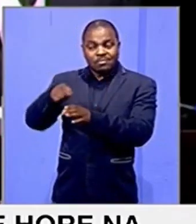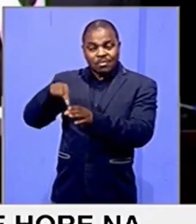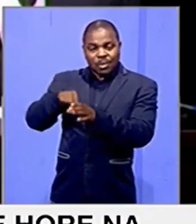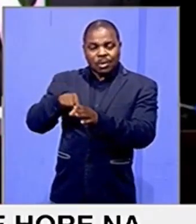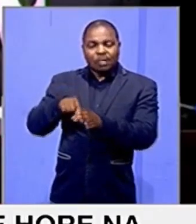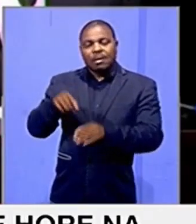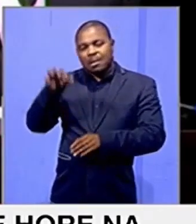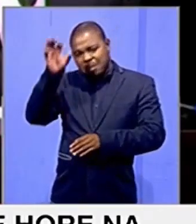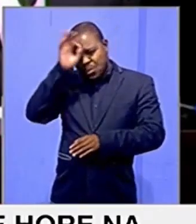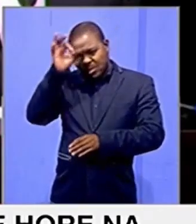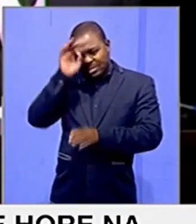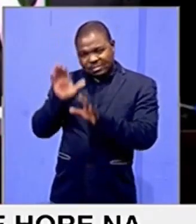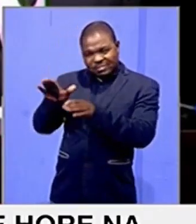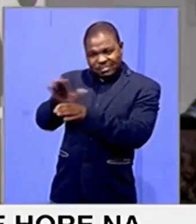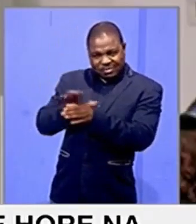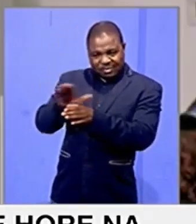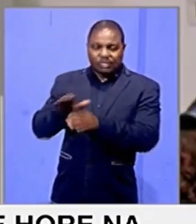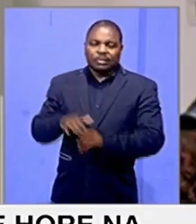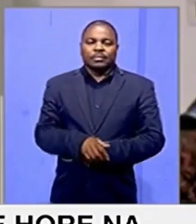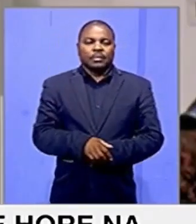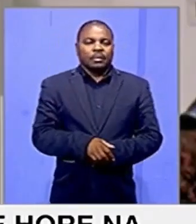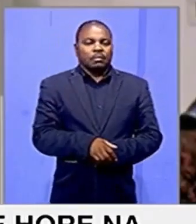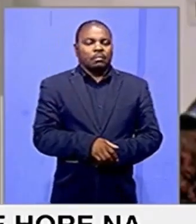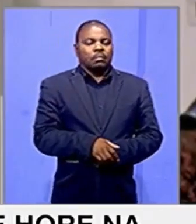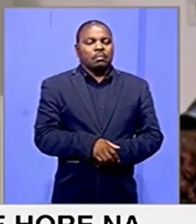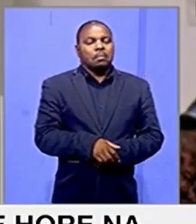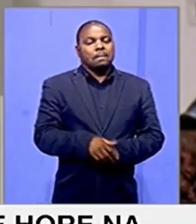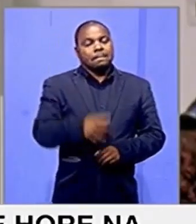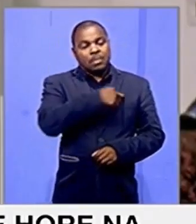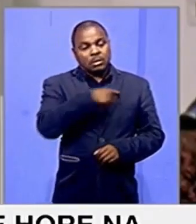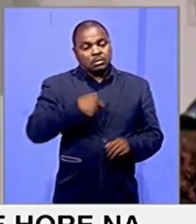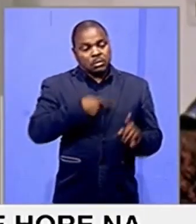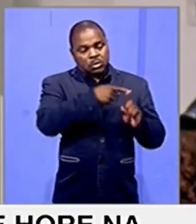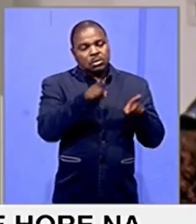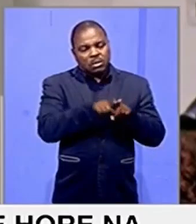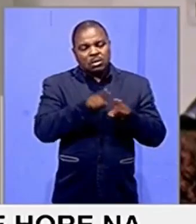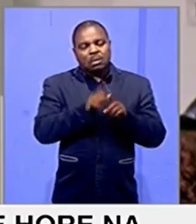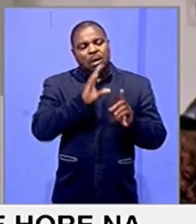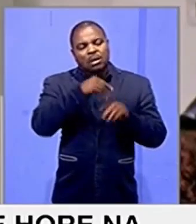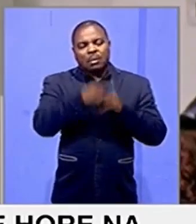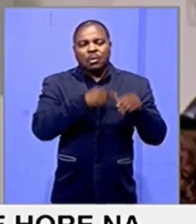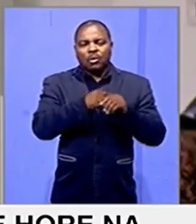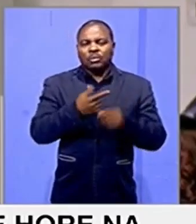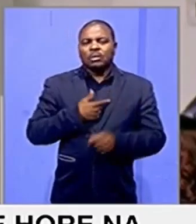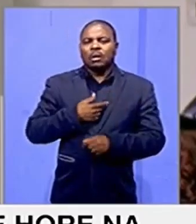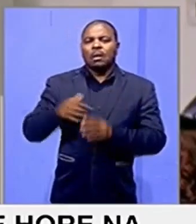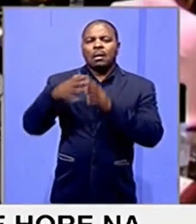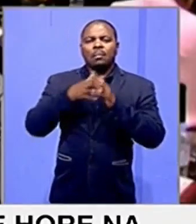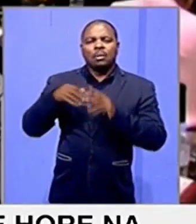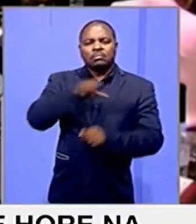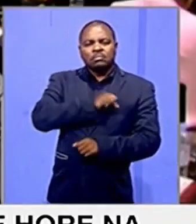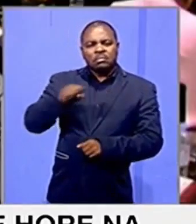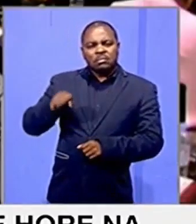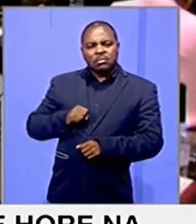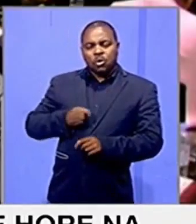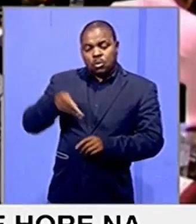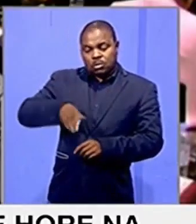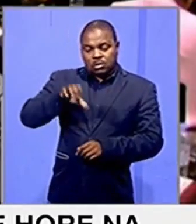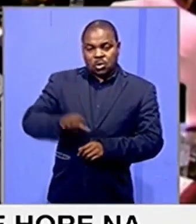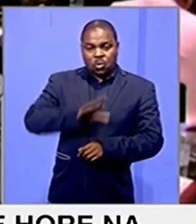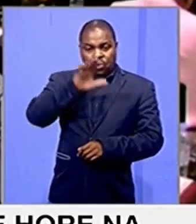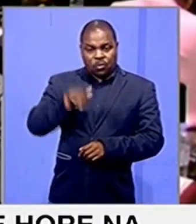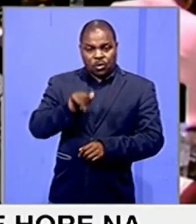law enforcement agencies. Mopresidente o botsitswe ka menyenyetsi ya lenqosa la Amerika kwano Afrika Borwa e reng sekepe sa Russia se